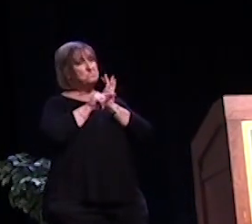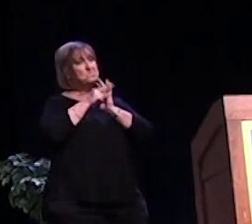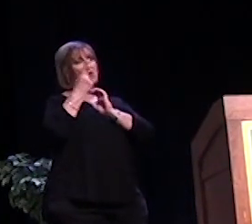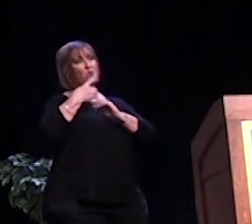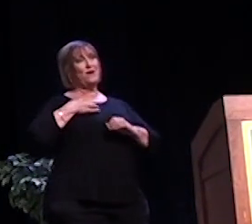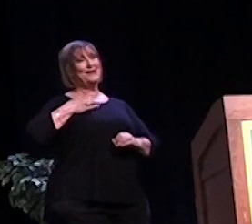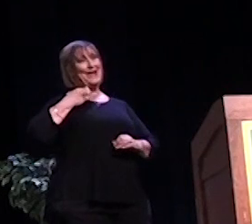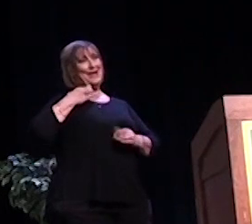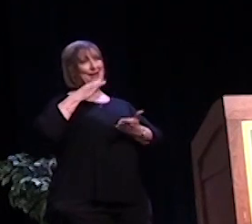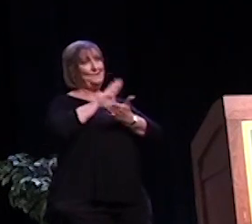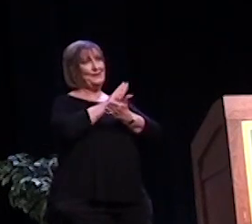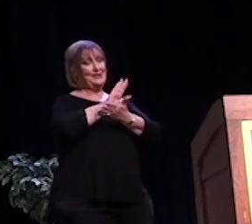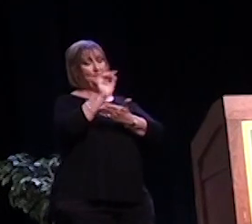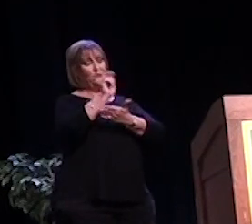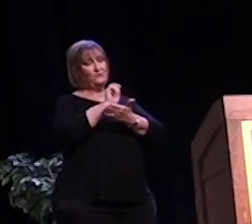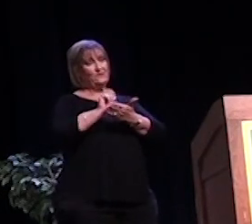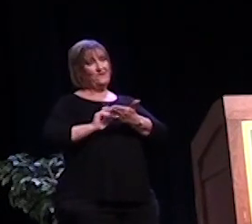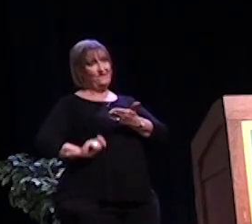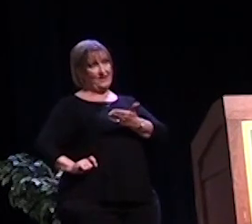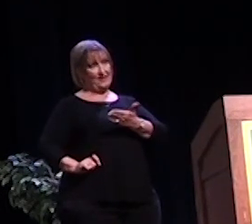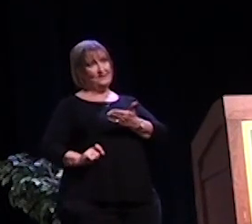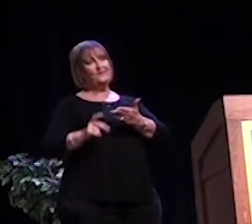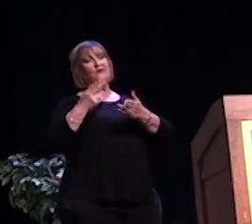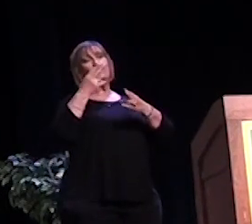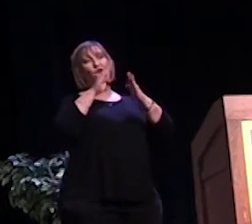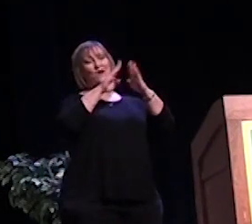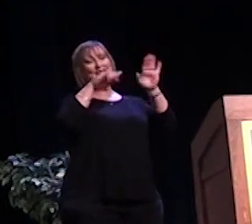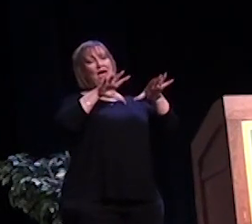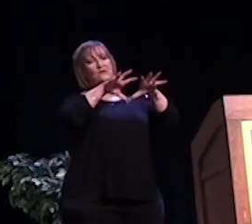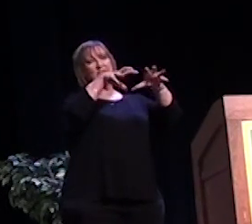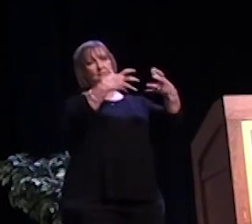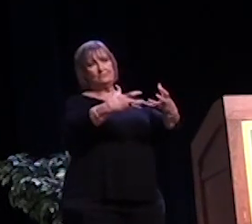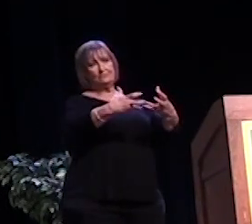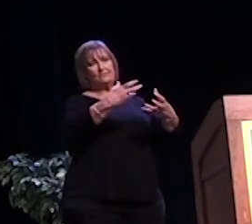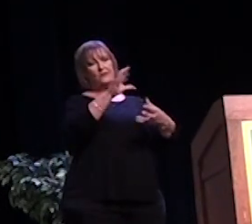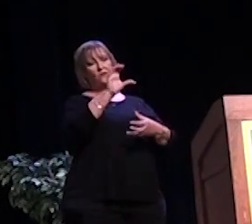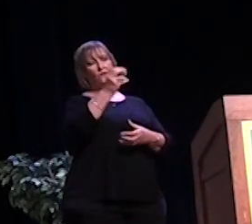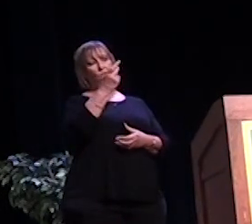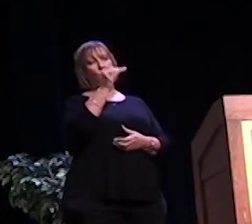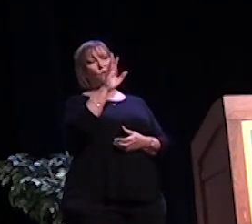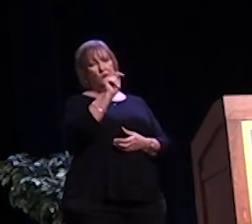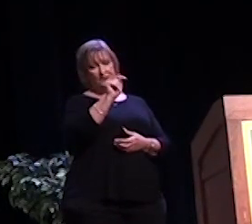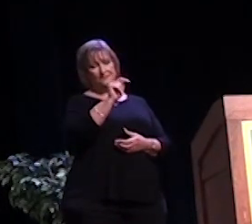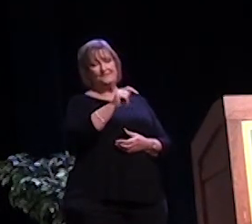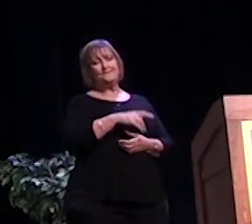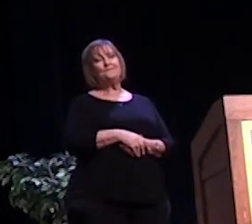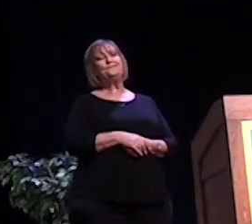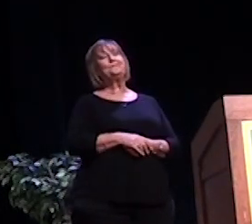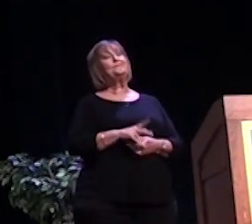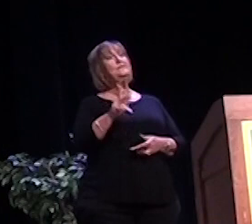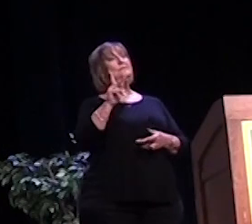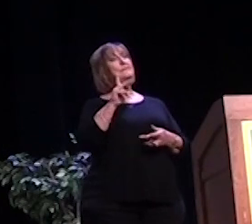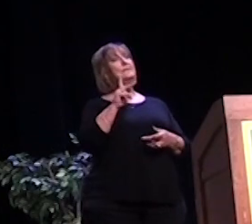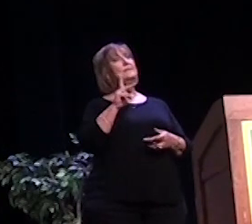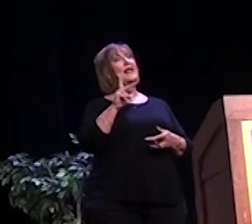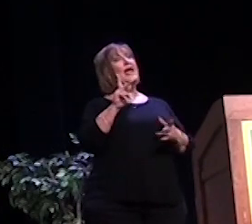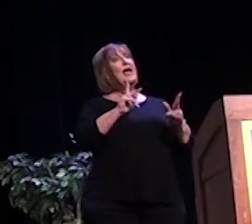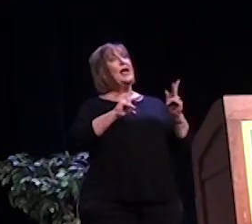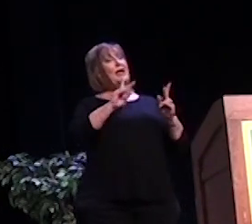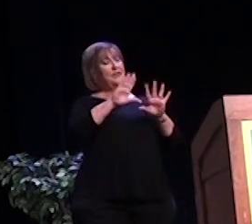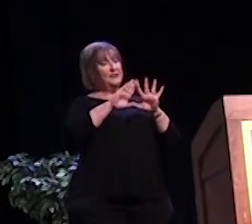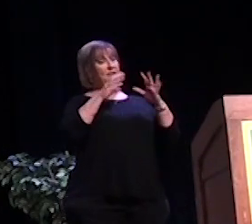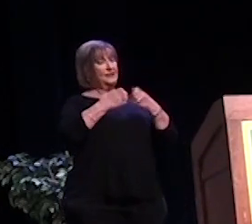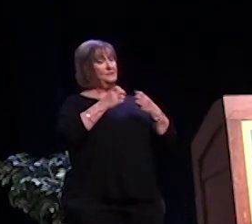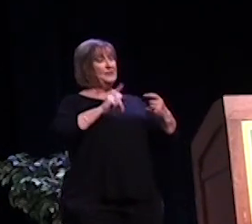for the cohort in San Antonio. And community members sifted through the applications